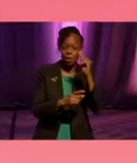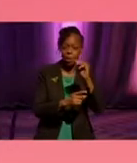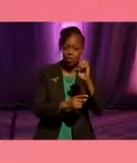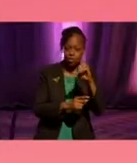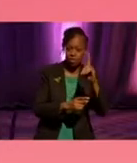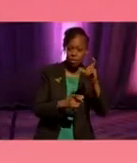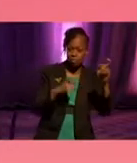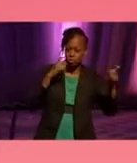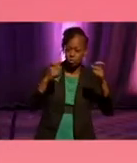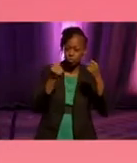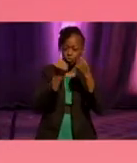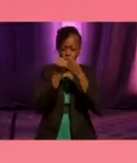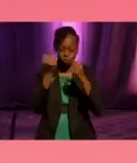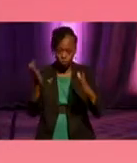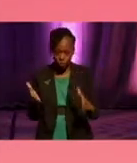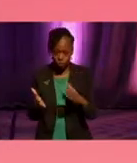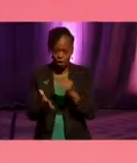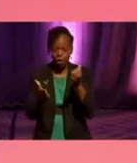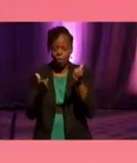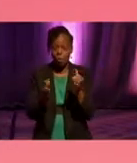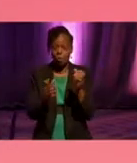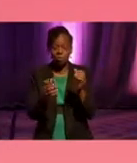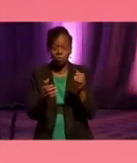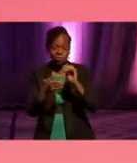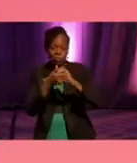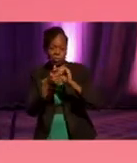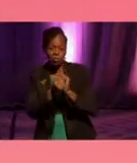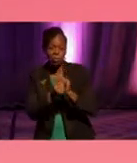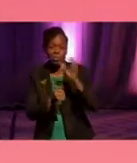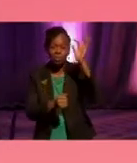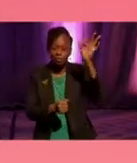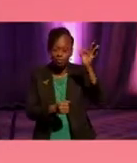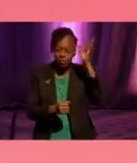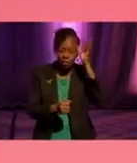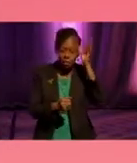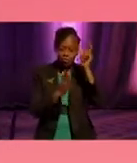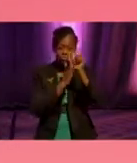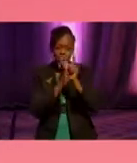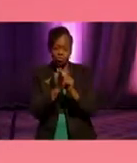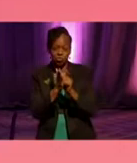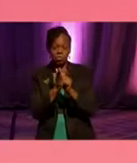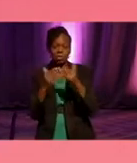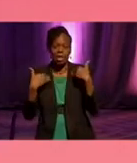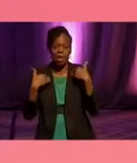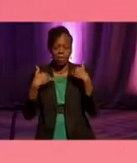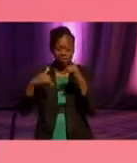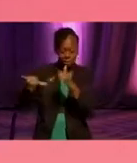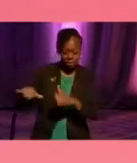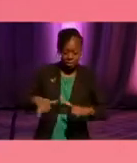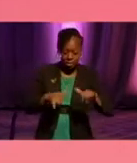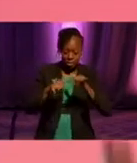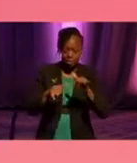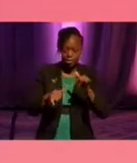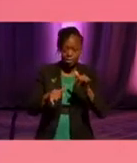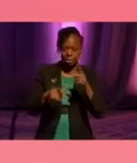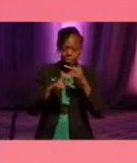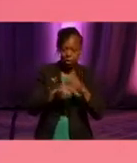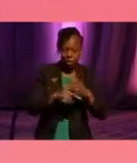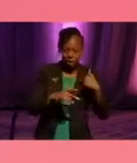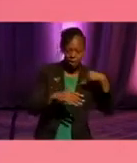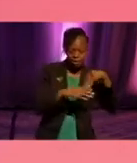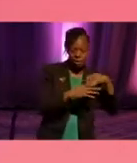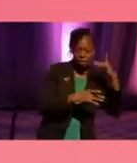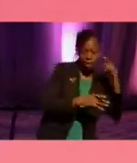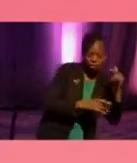supporter of. And I really want to work on federal legislation to get the same level of care that we have in California across